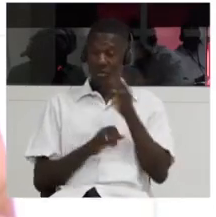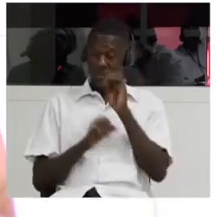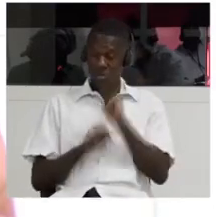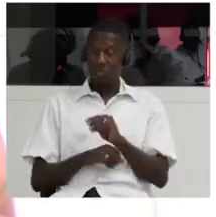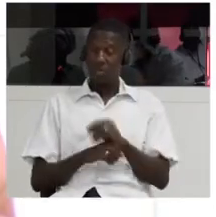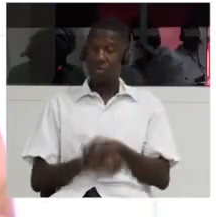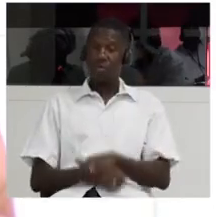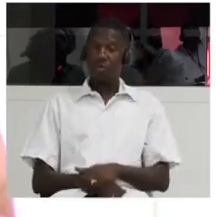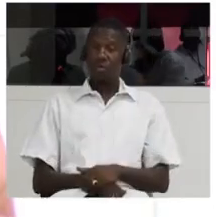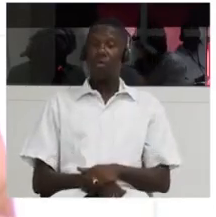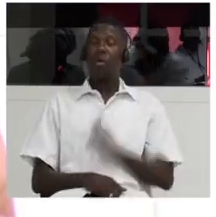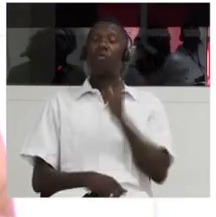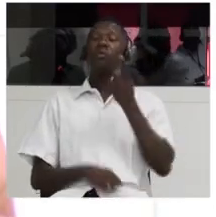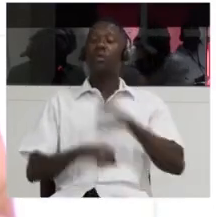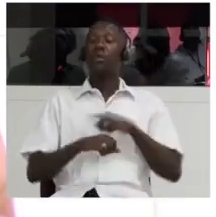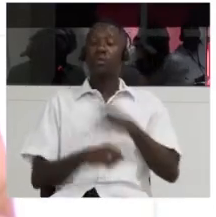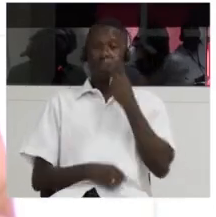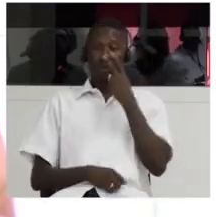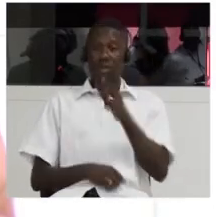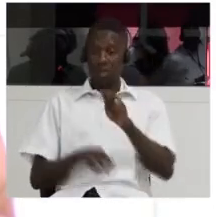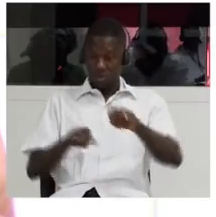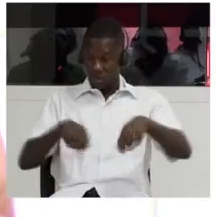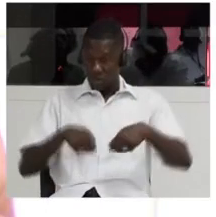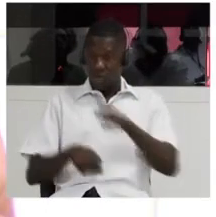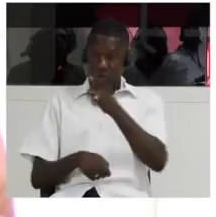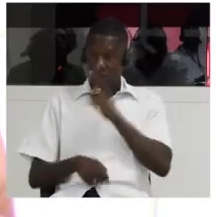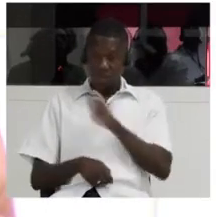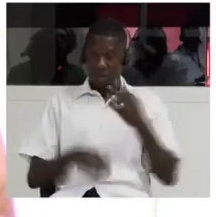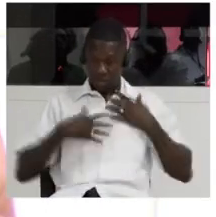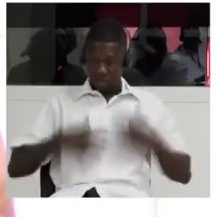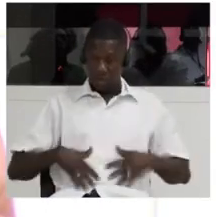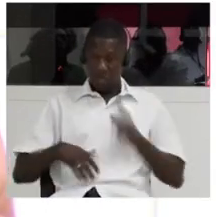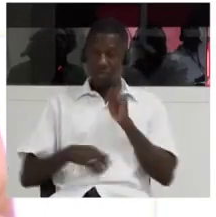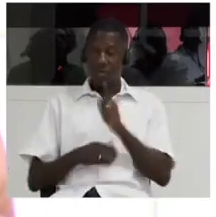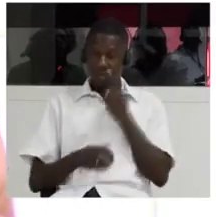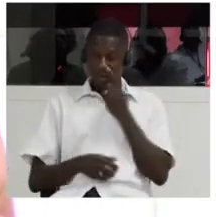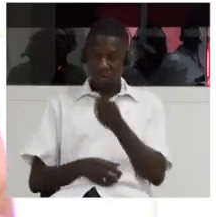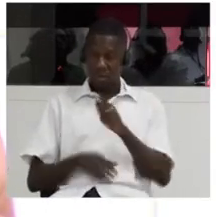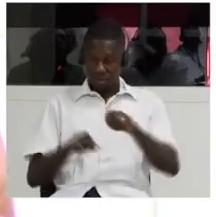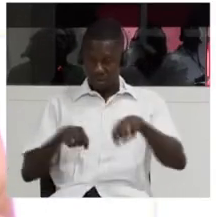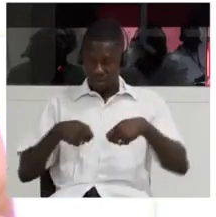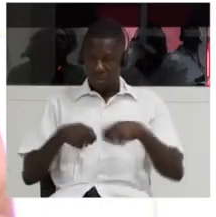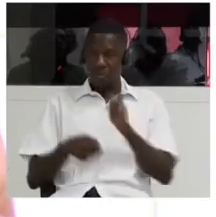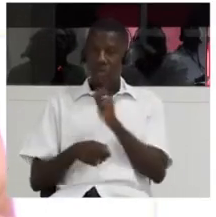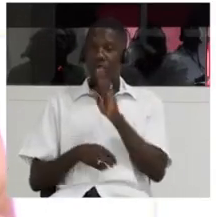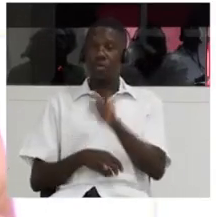the boots, you did not see the body, but you saw the boots. Yes. What did you do? I came through his